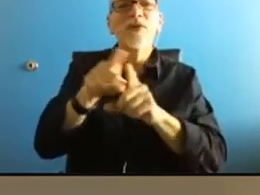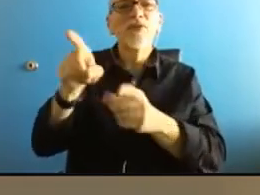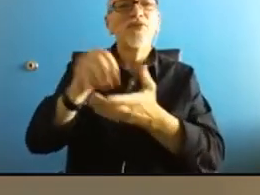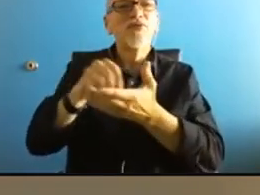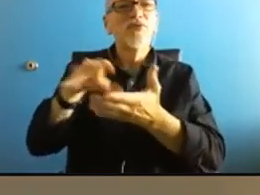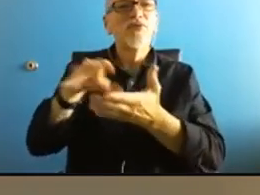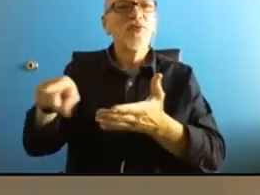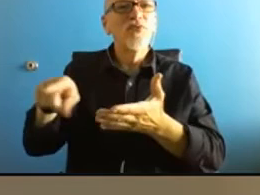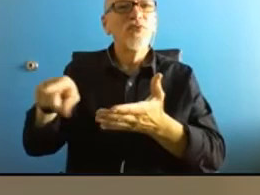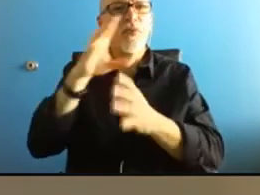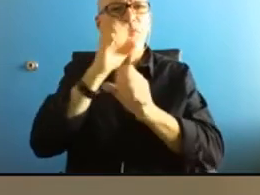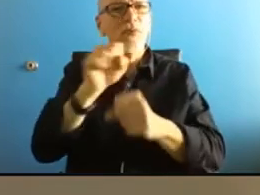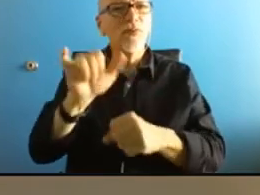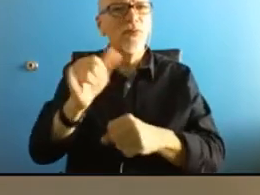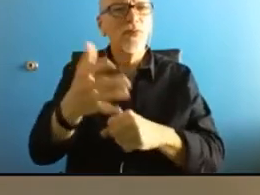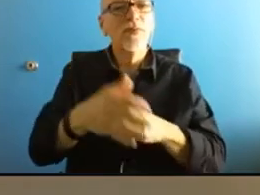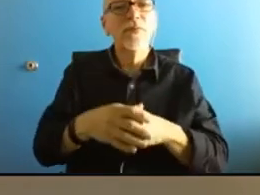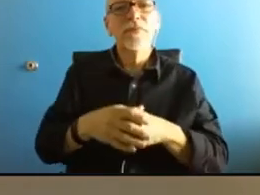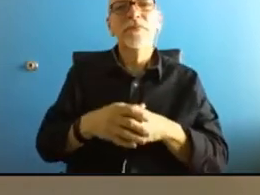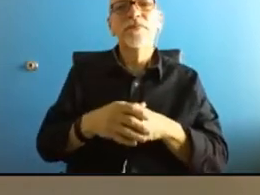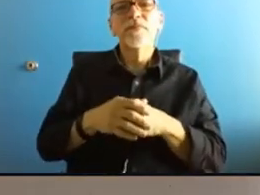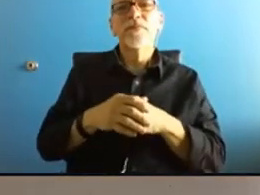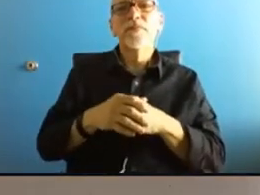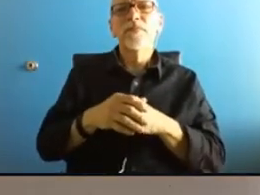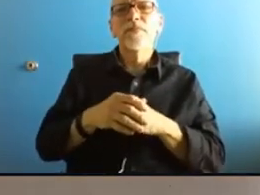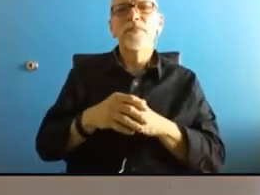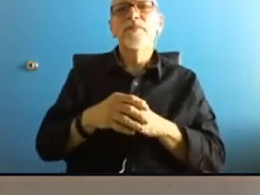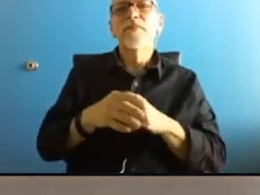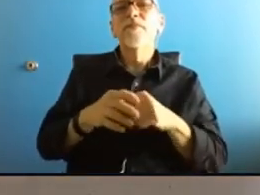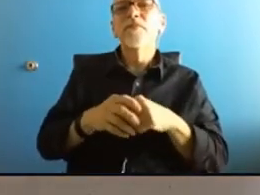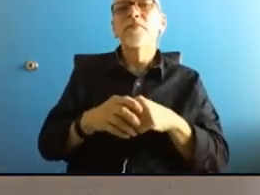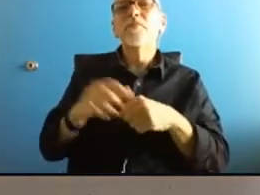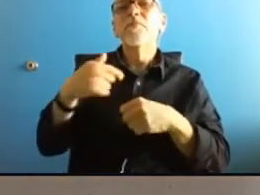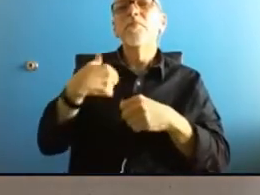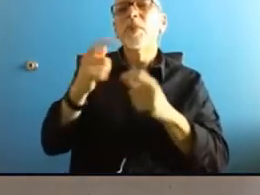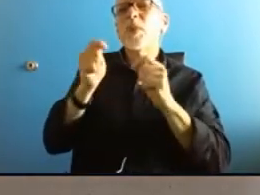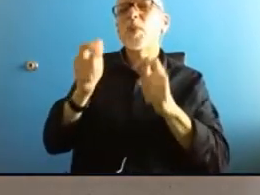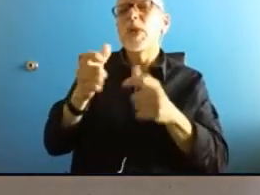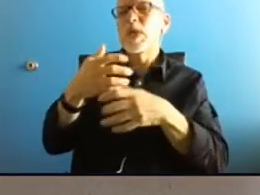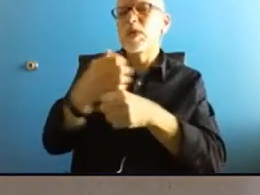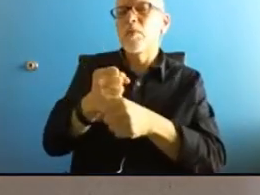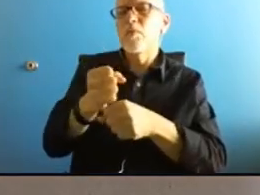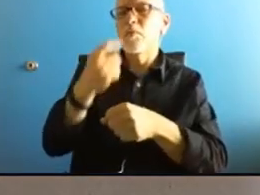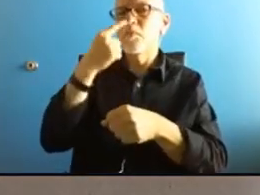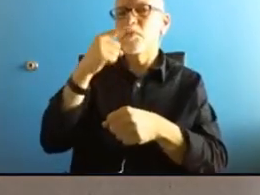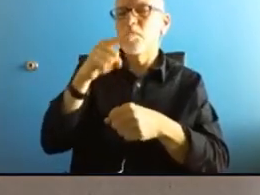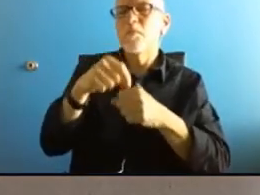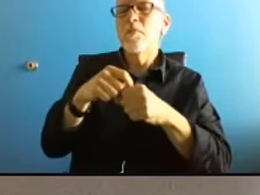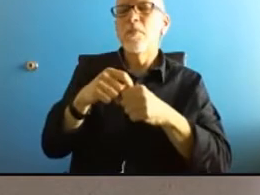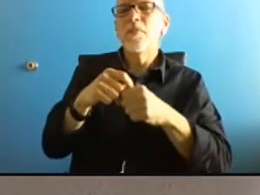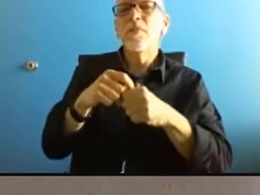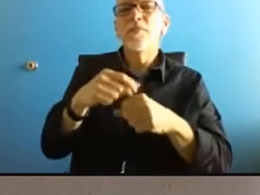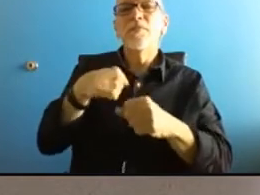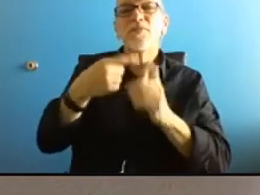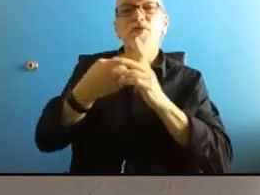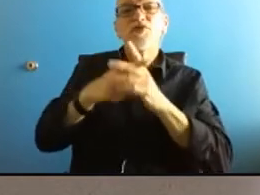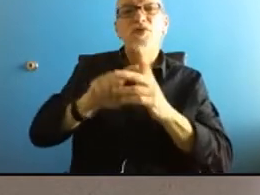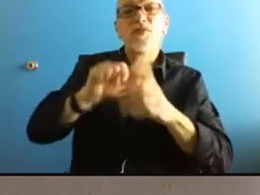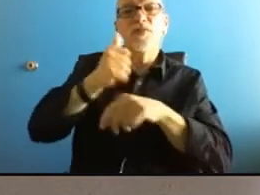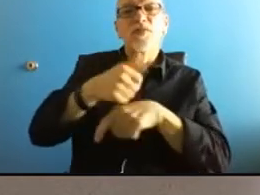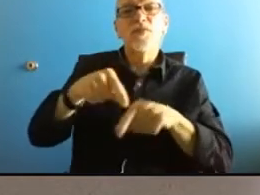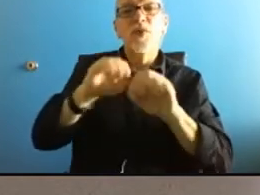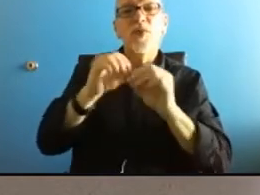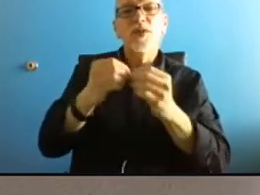as well? I'll give a quick summary. So I started this organization about 5 years